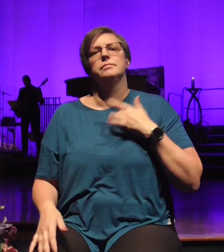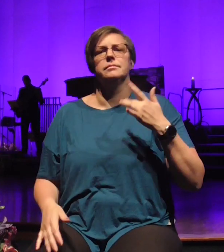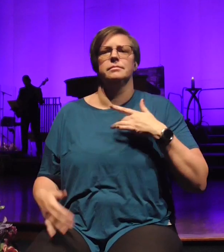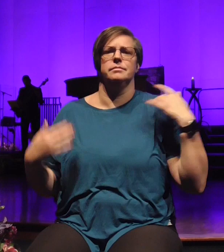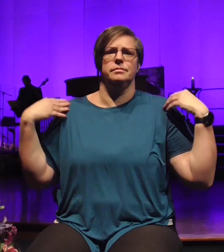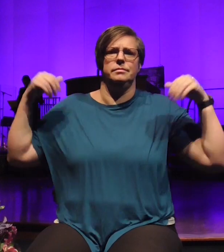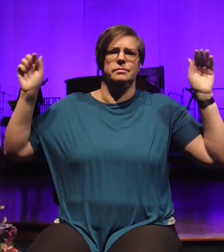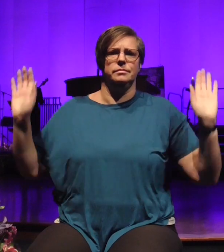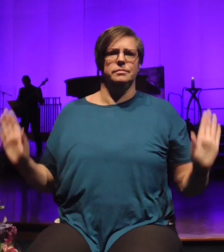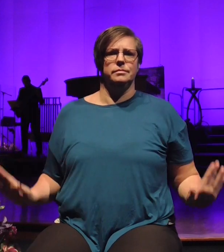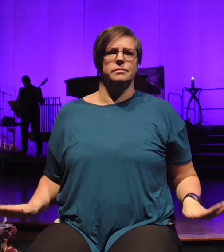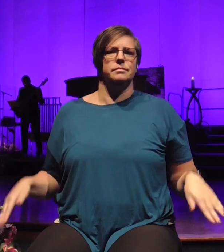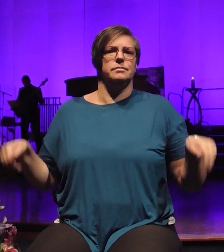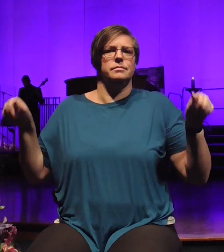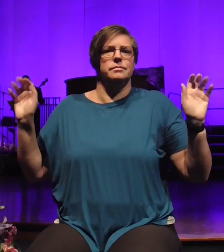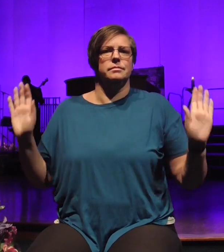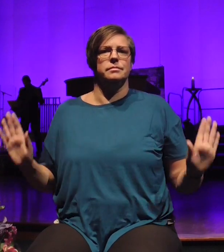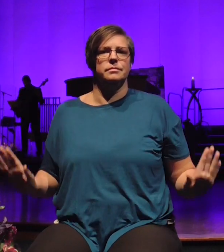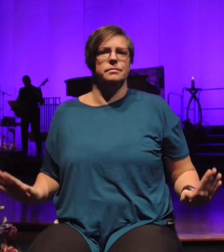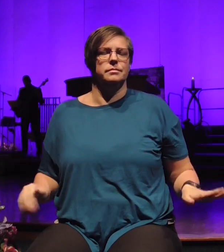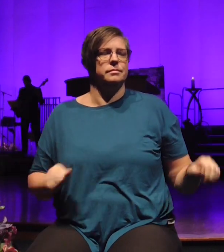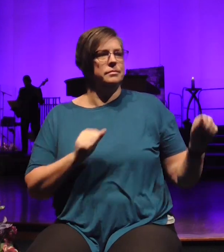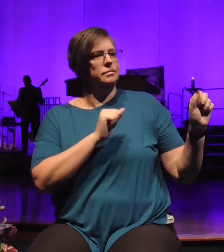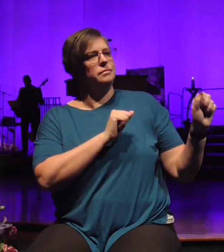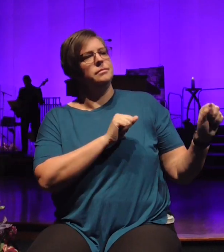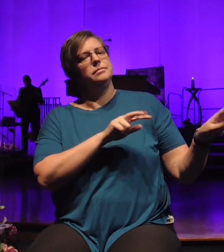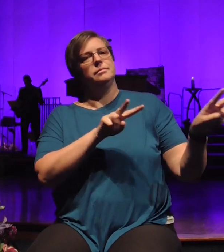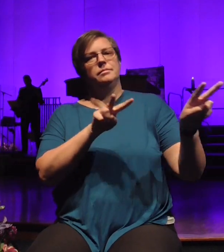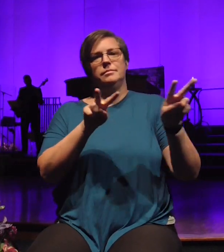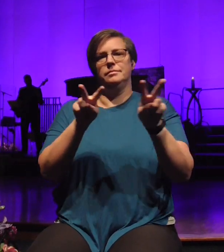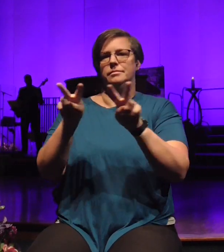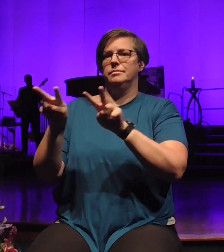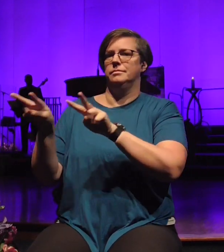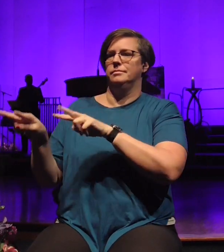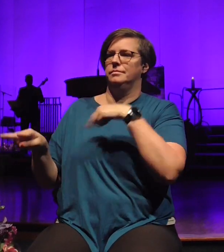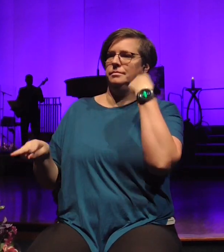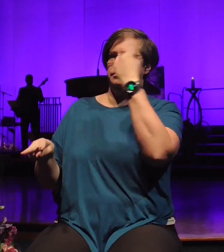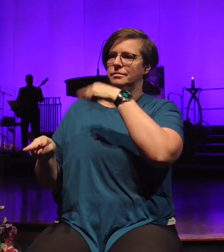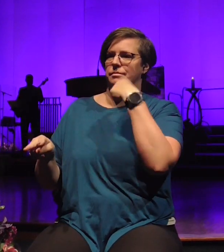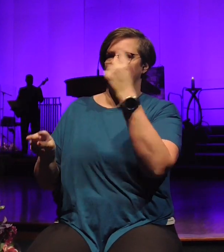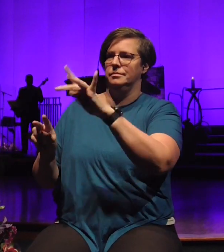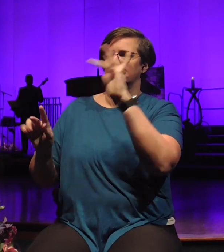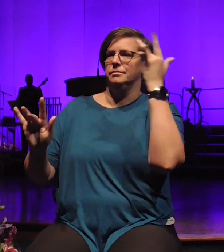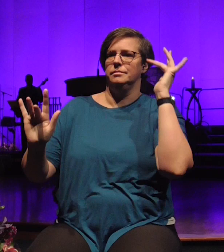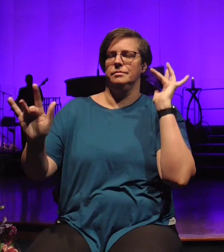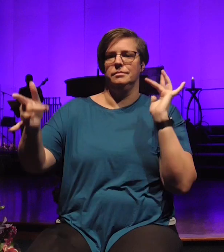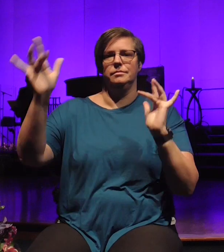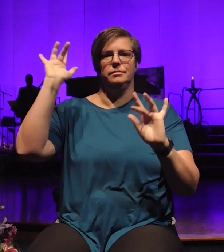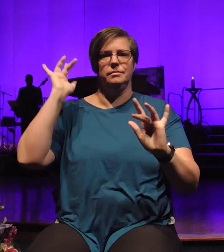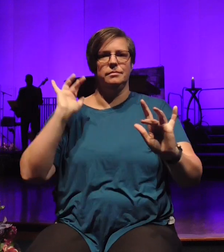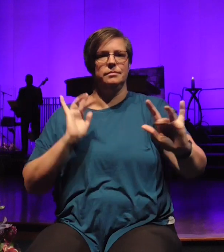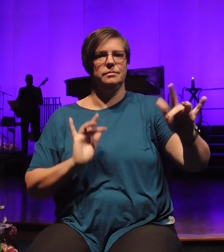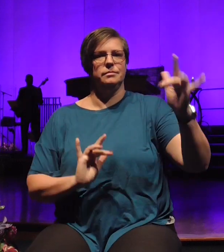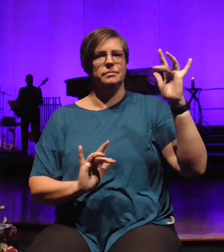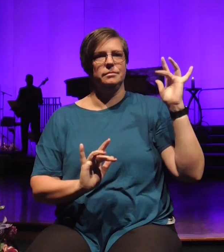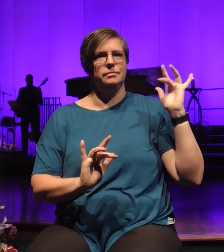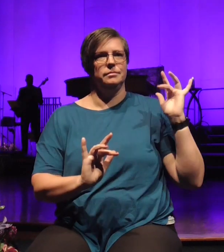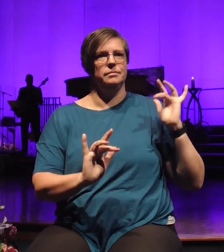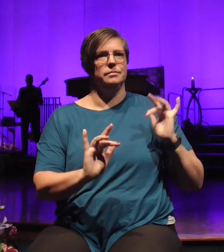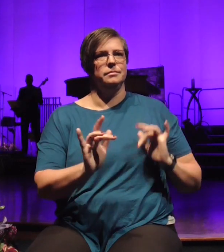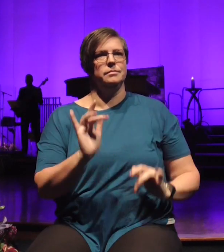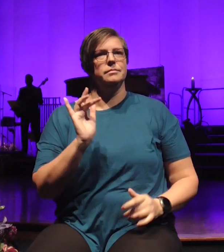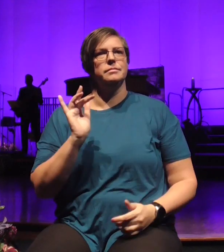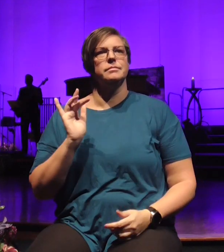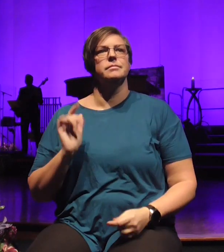grace. I can hear the brush of angel wings. I see glory on each